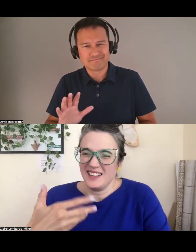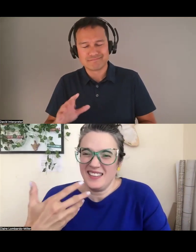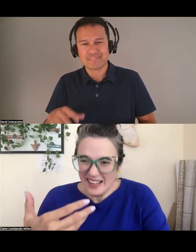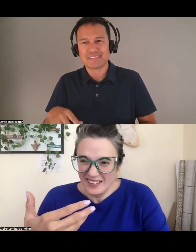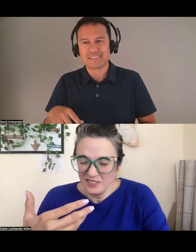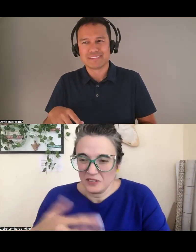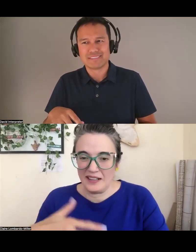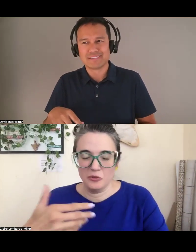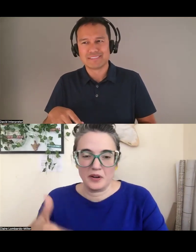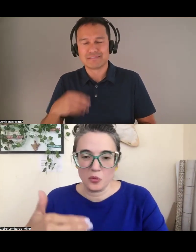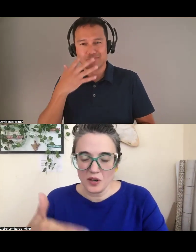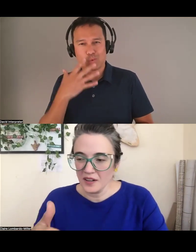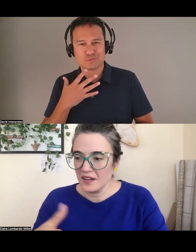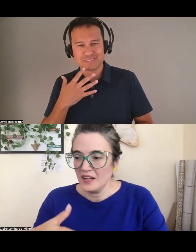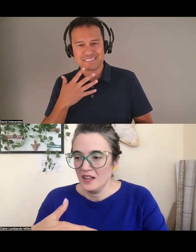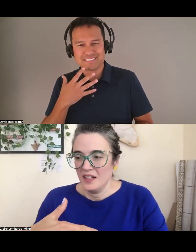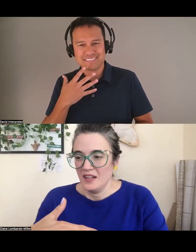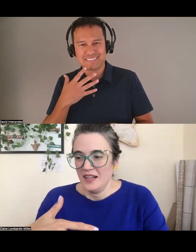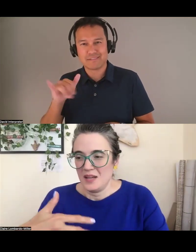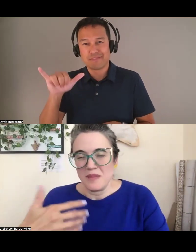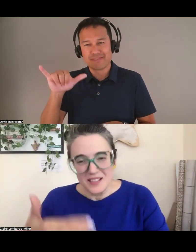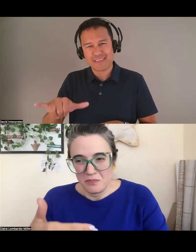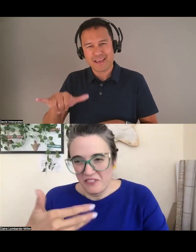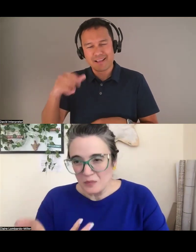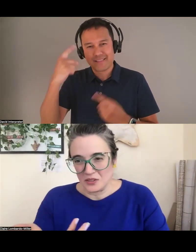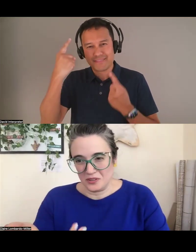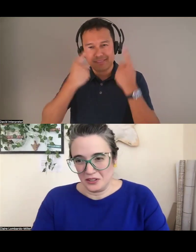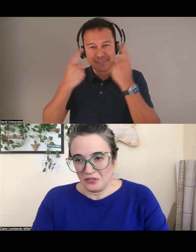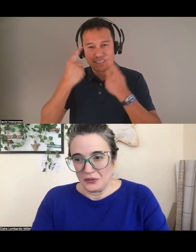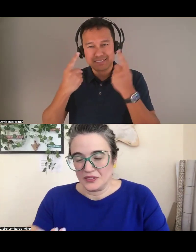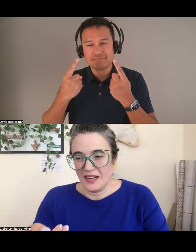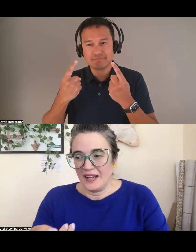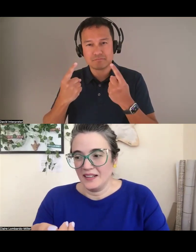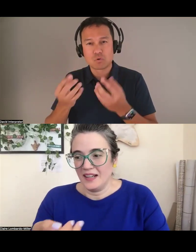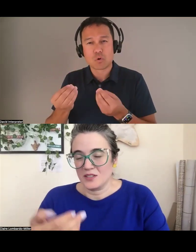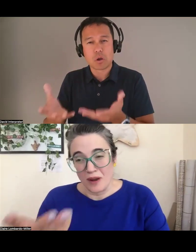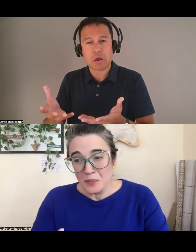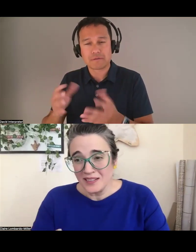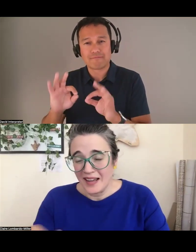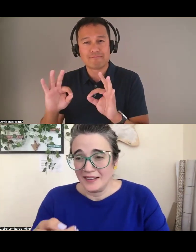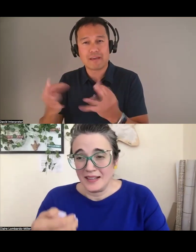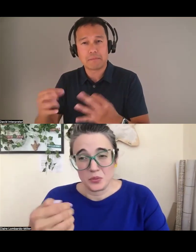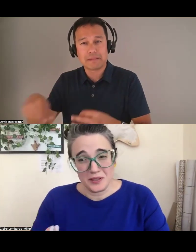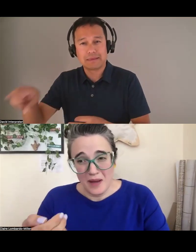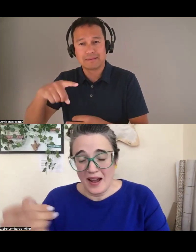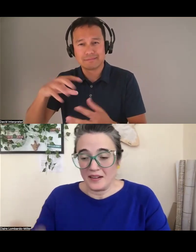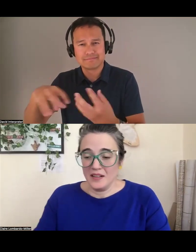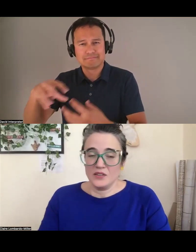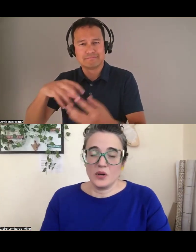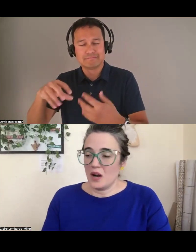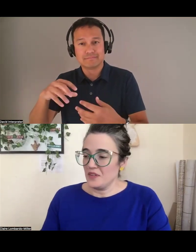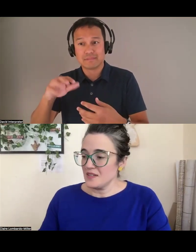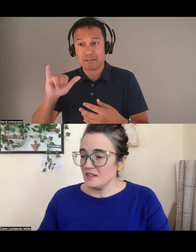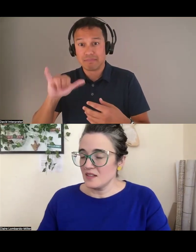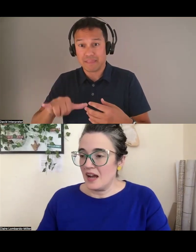that kind of thing, for lack of a better word, it makes families really confused and it's rampant and it's really bad.